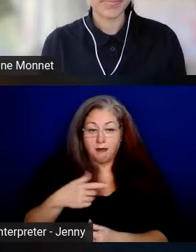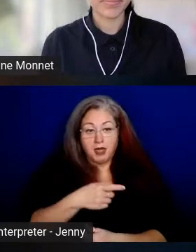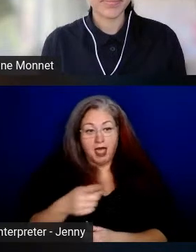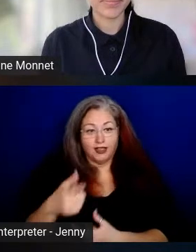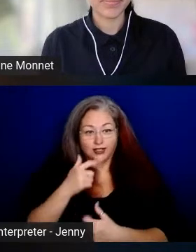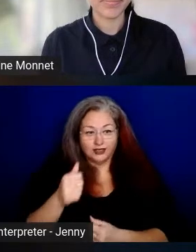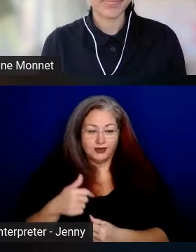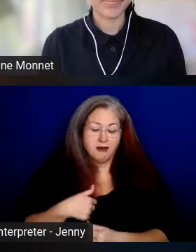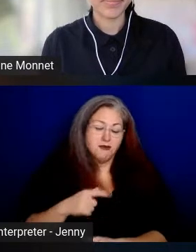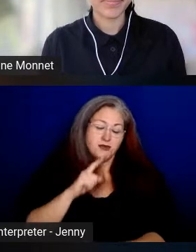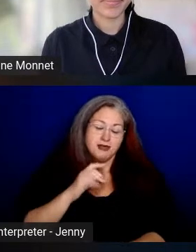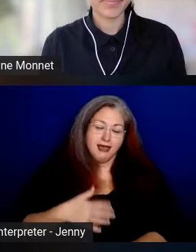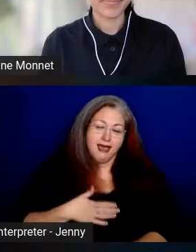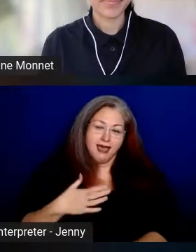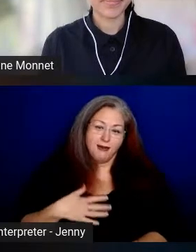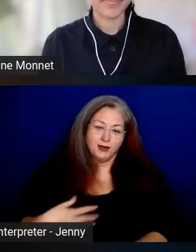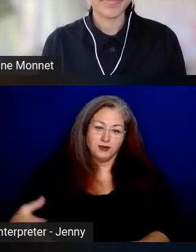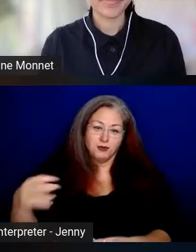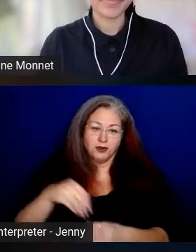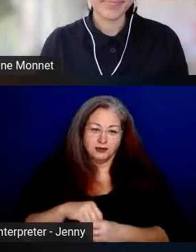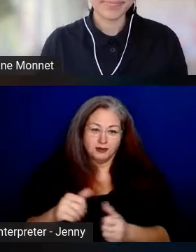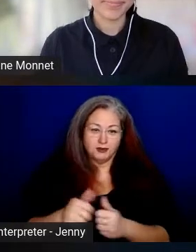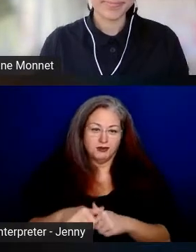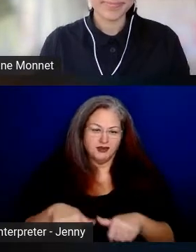very happy to participate in this panel.